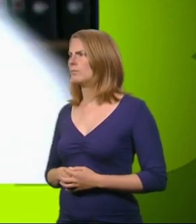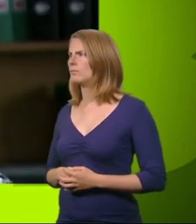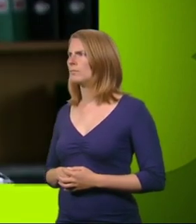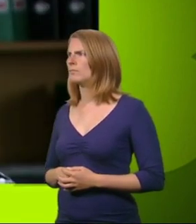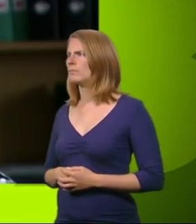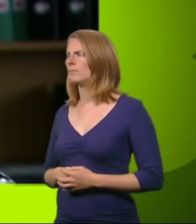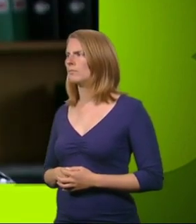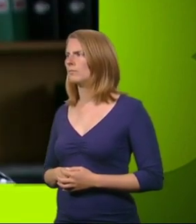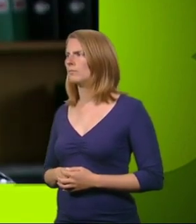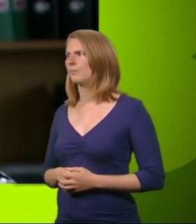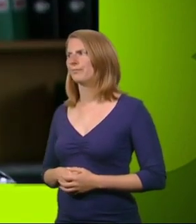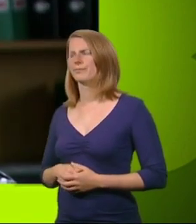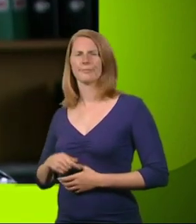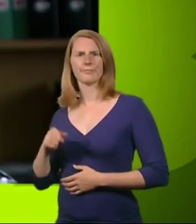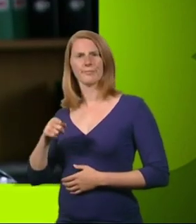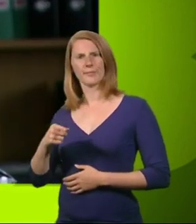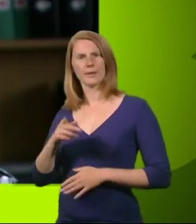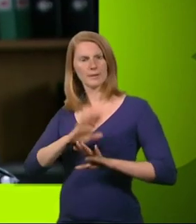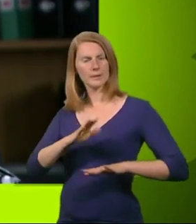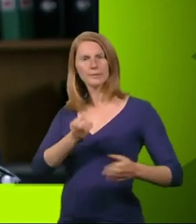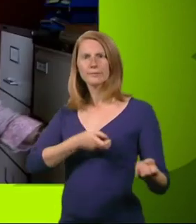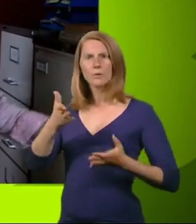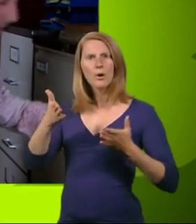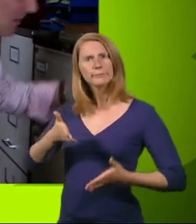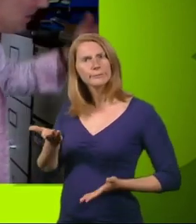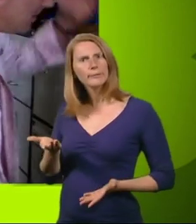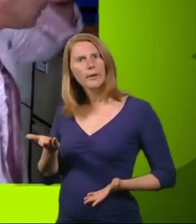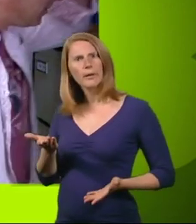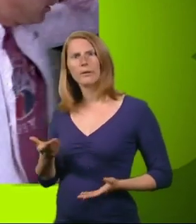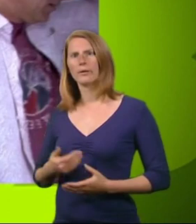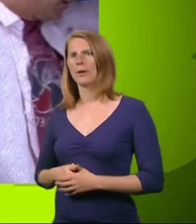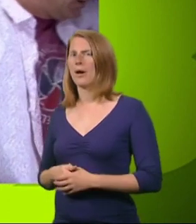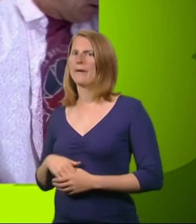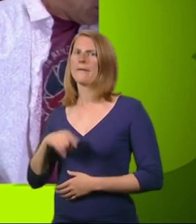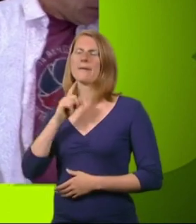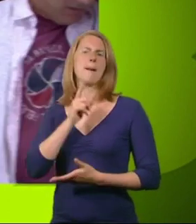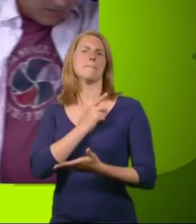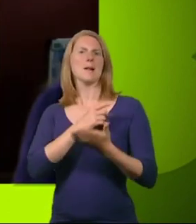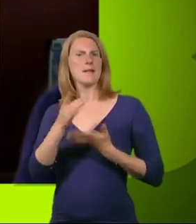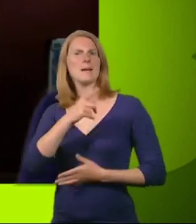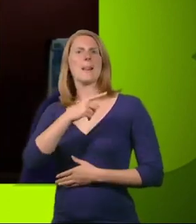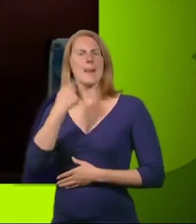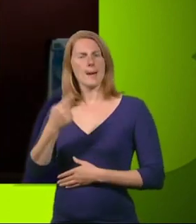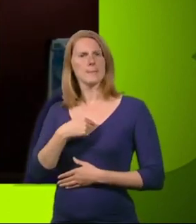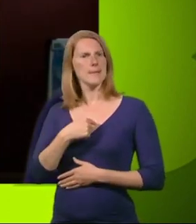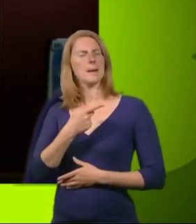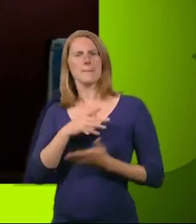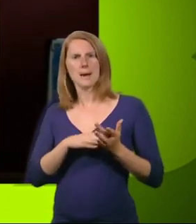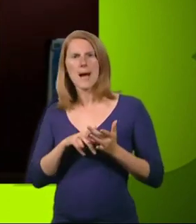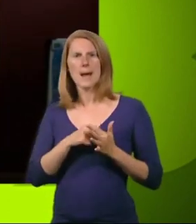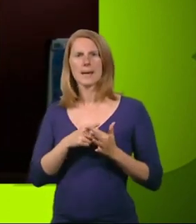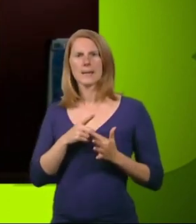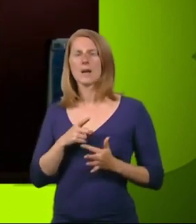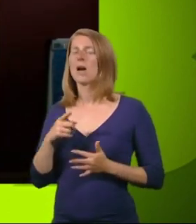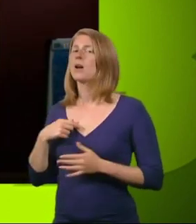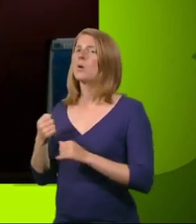Are you on some kind of mission to put all the kids into hospital? No, I just can't believe you lied to me and Mike. I was doing